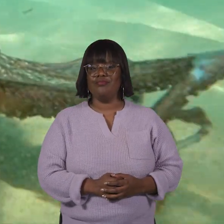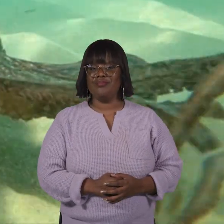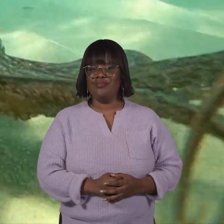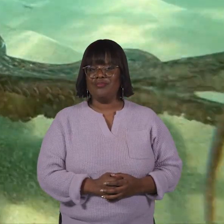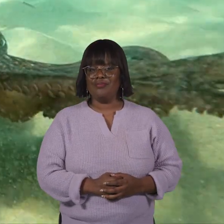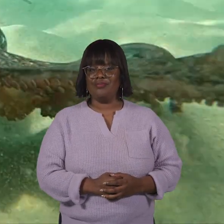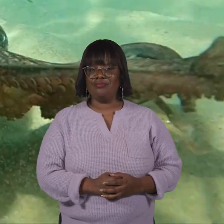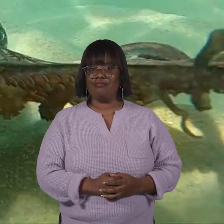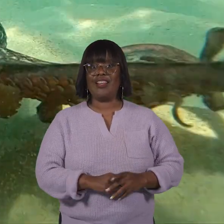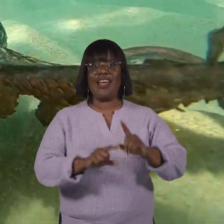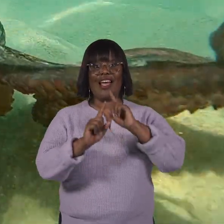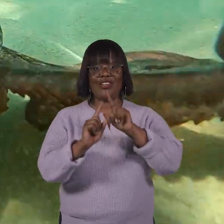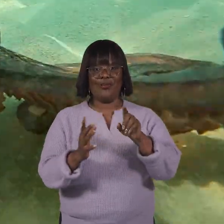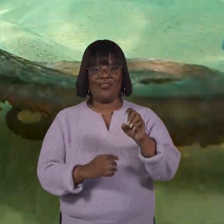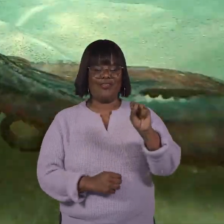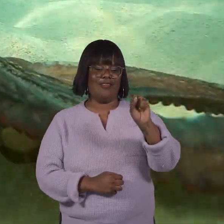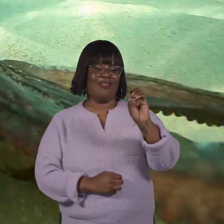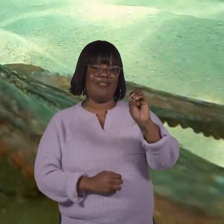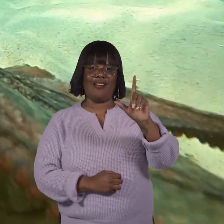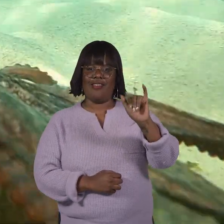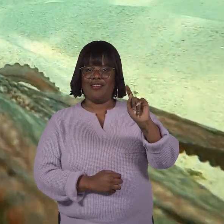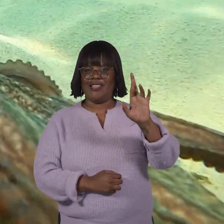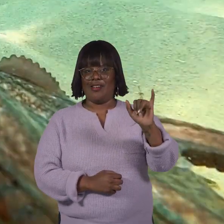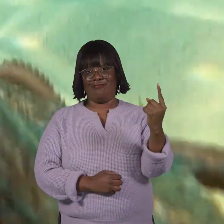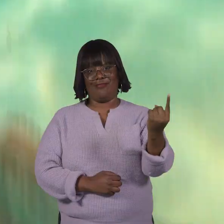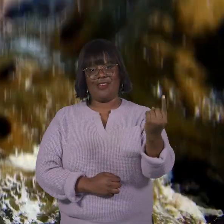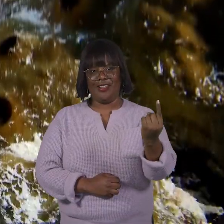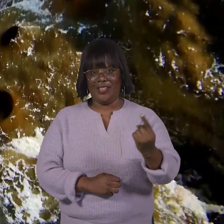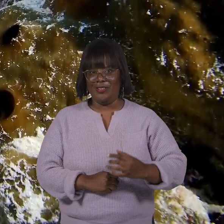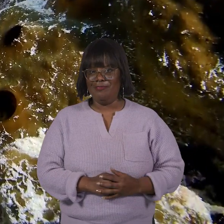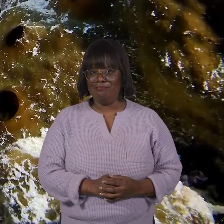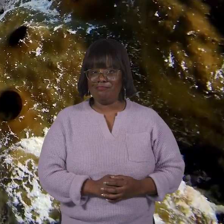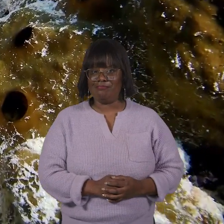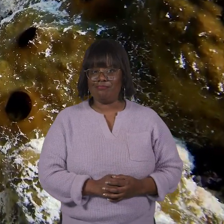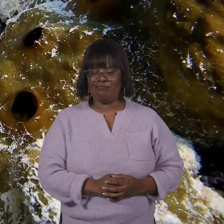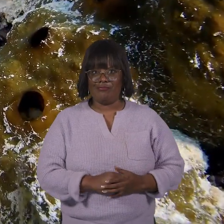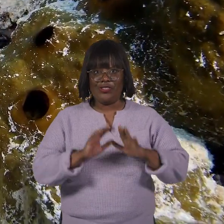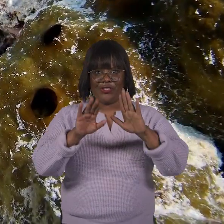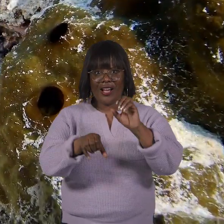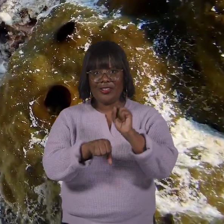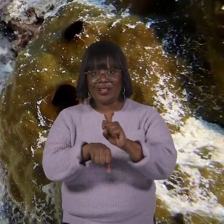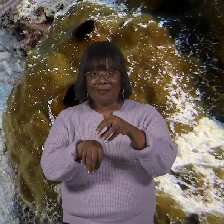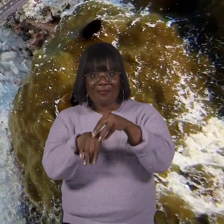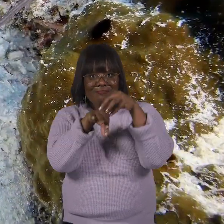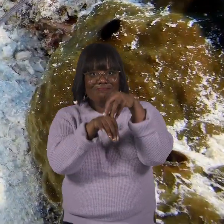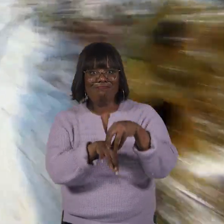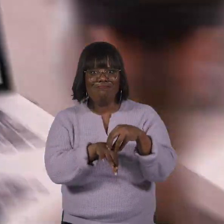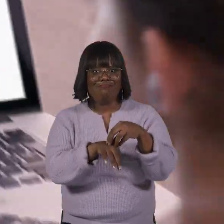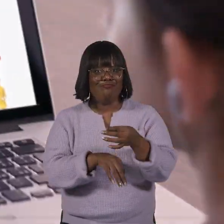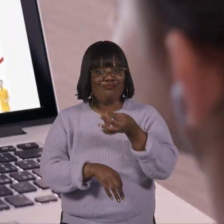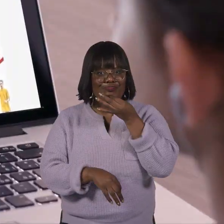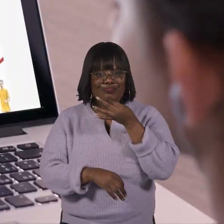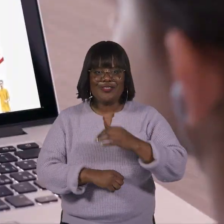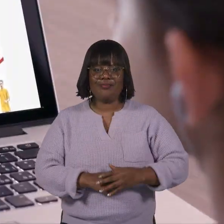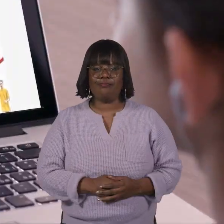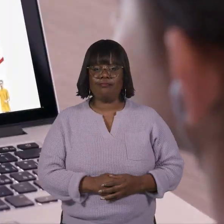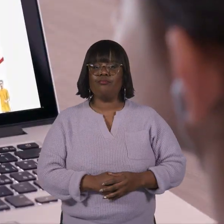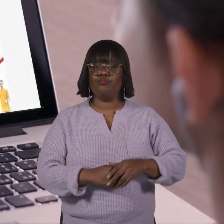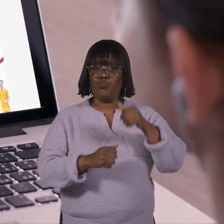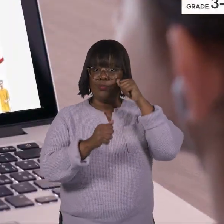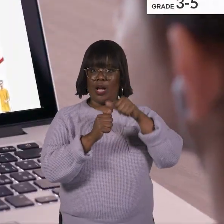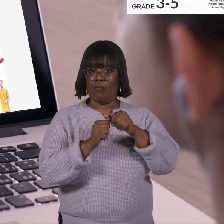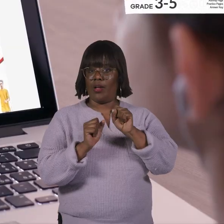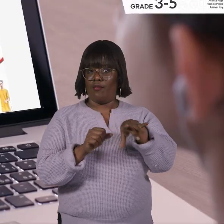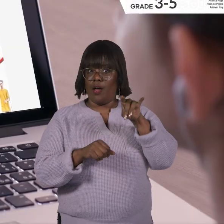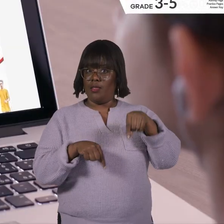The answer is E. Solitary. Great job, Octopus Authorities. Remember, you